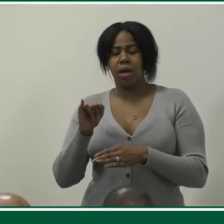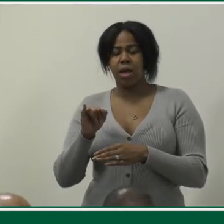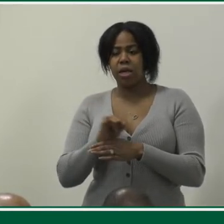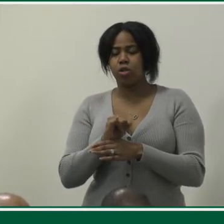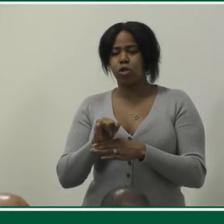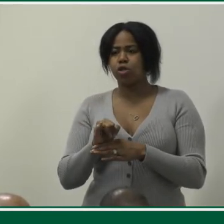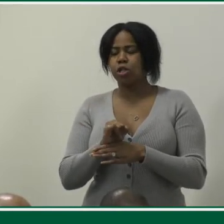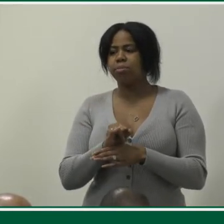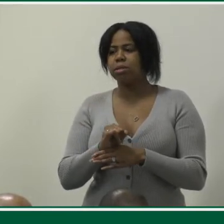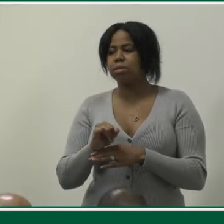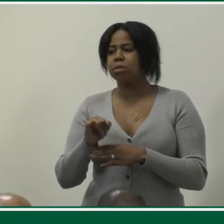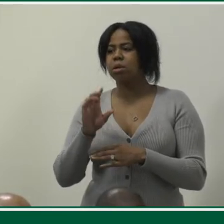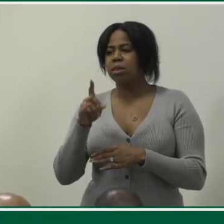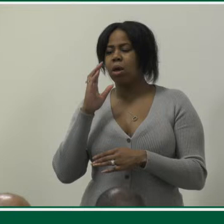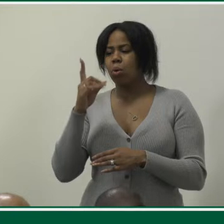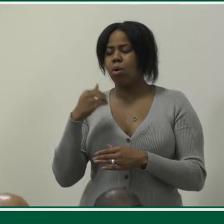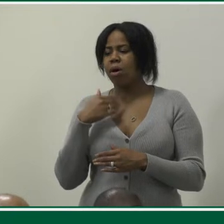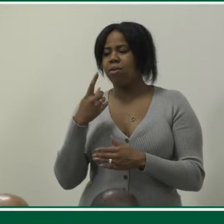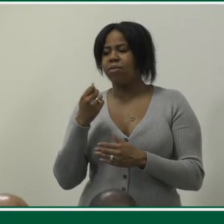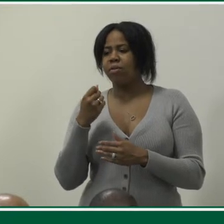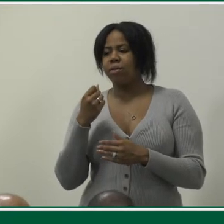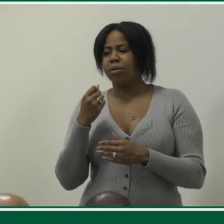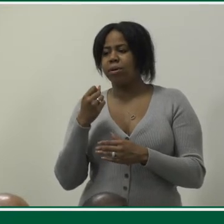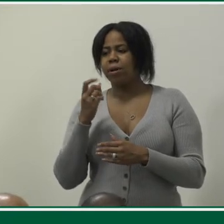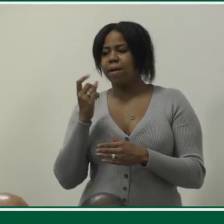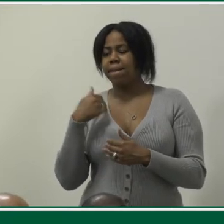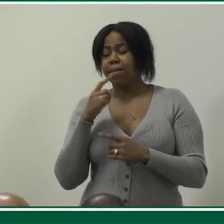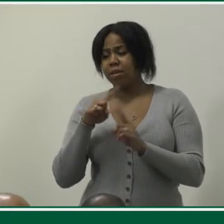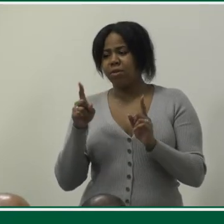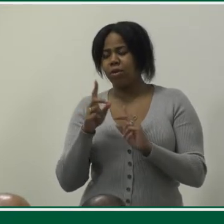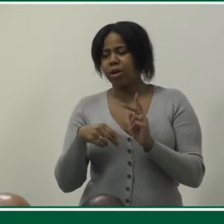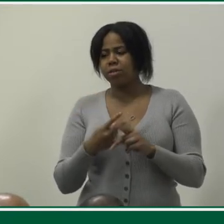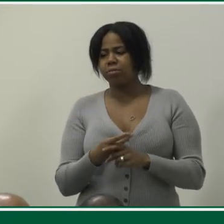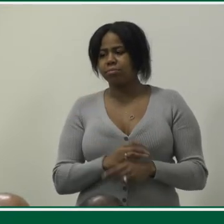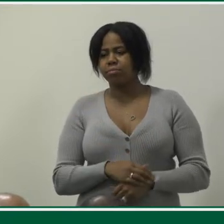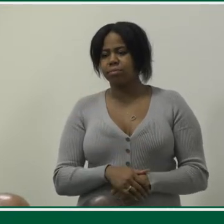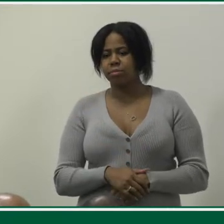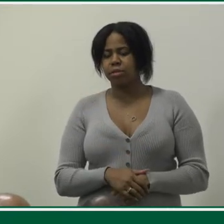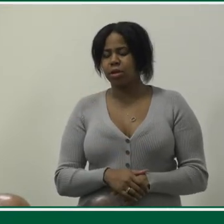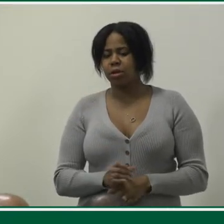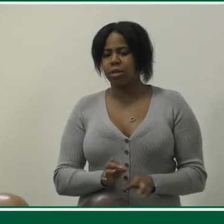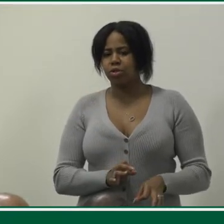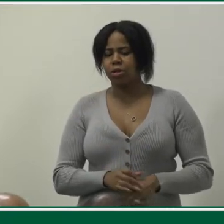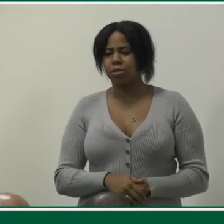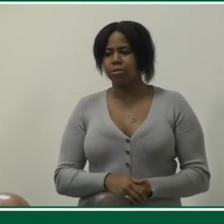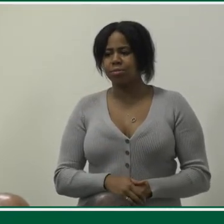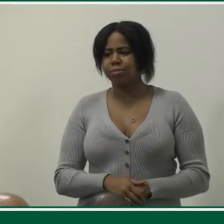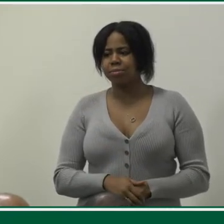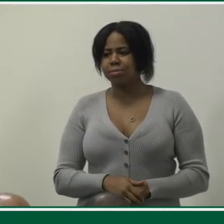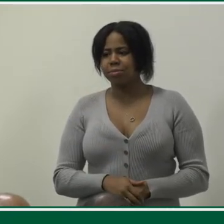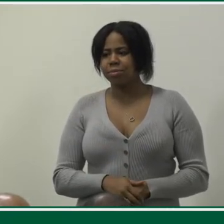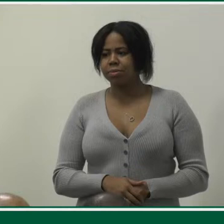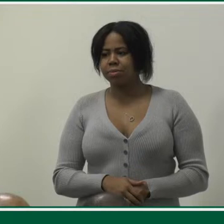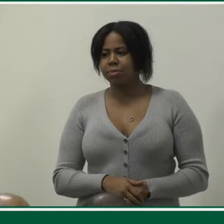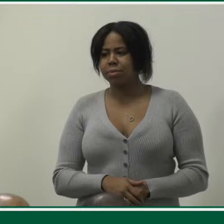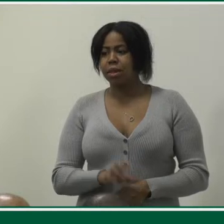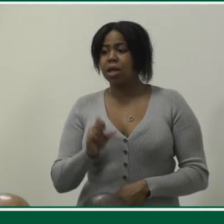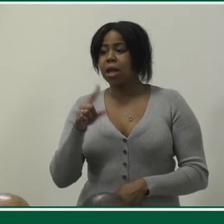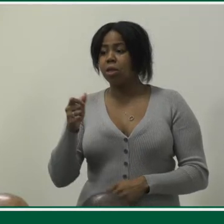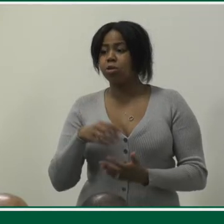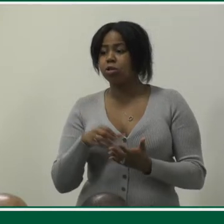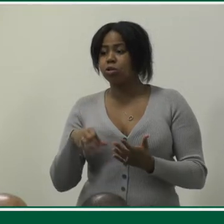have more students who are graduating having completed internships. There'll be distinctive opportunities for students to participate in research and or creative